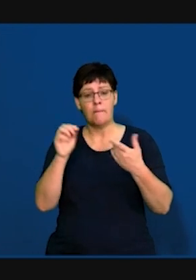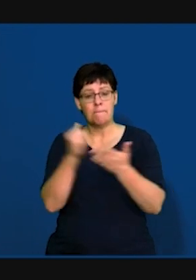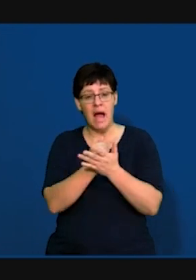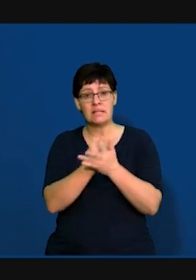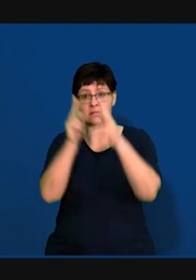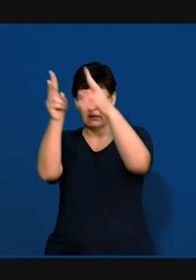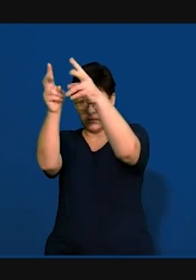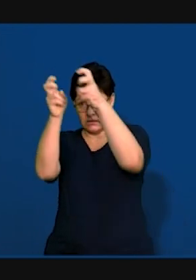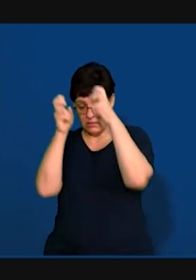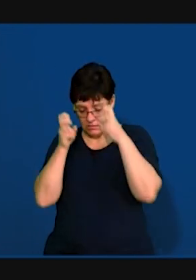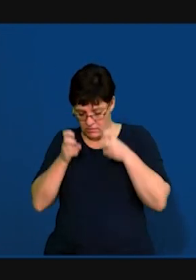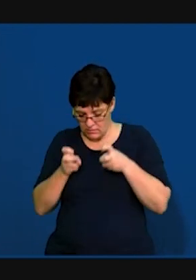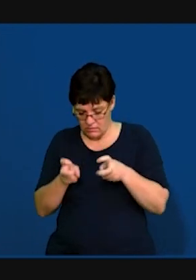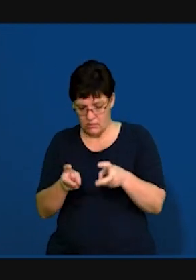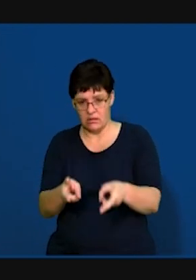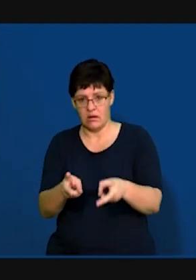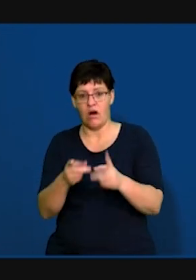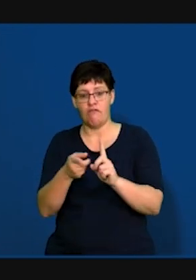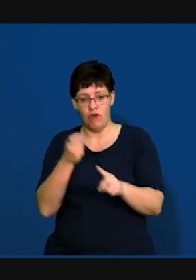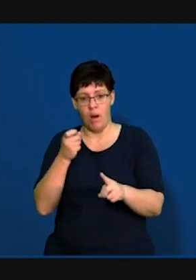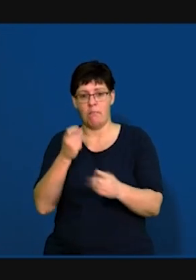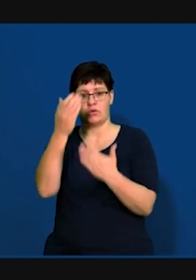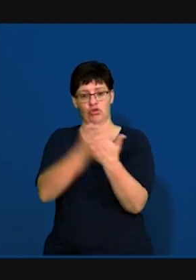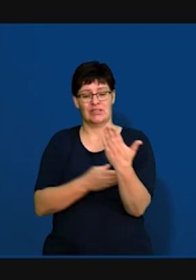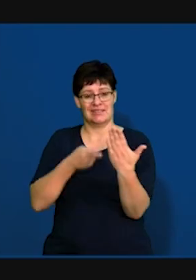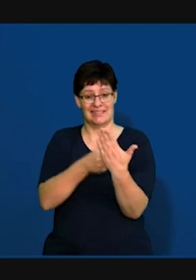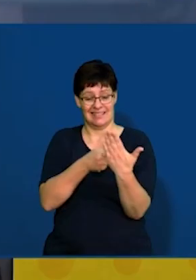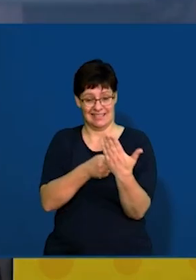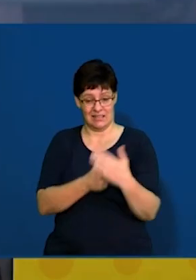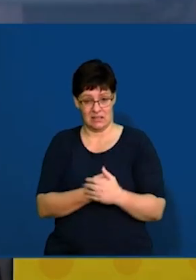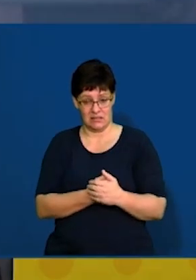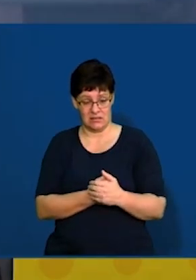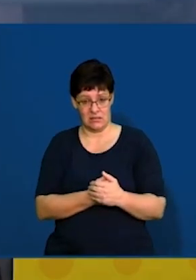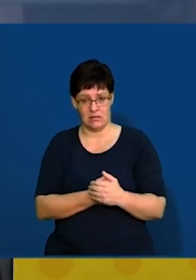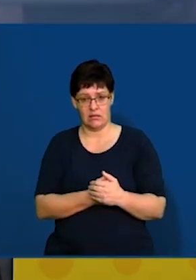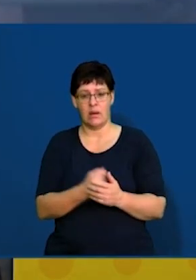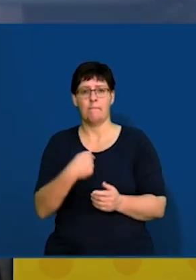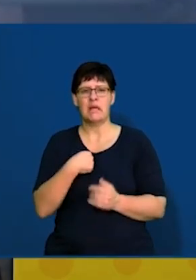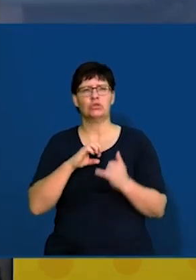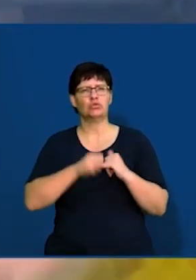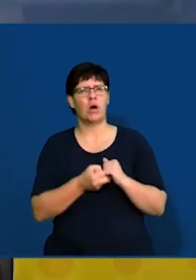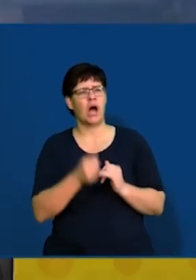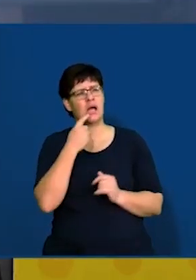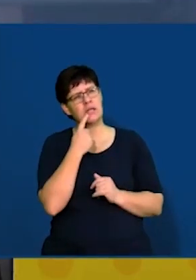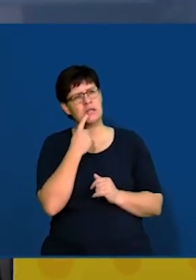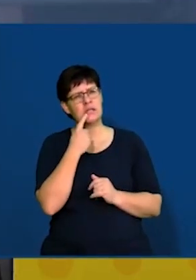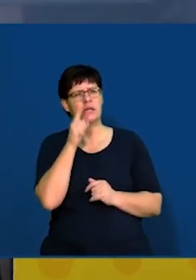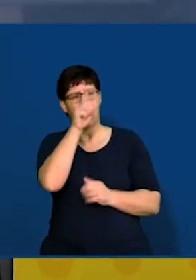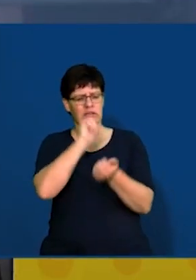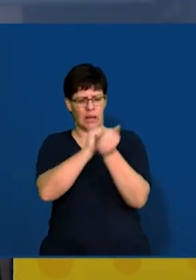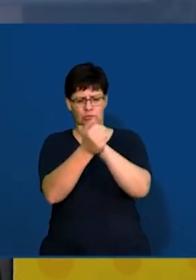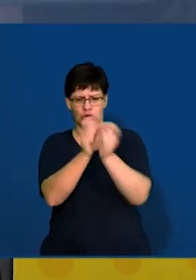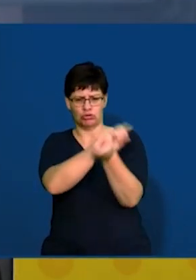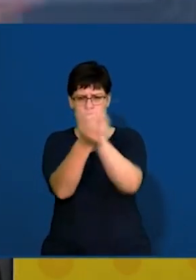copied as it is from the data sheet. Okay, there's no need whatsoever for you to try and change the subject, because